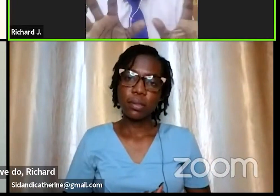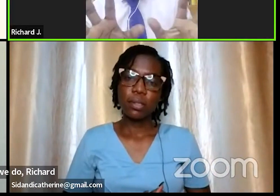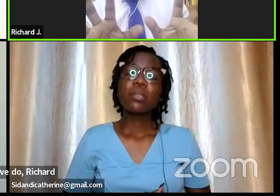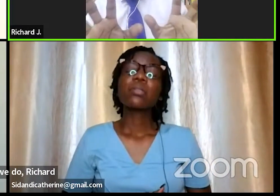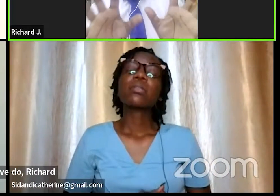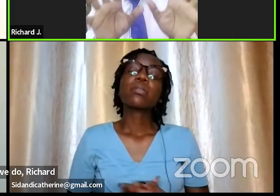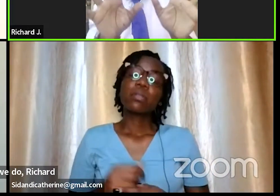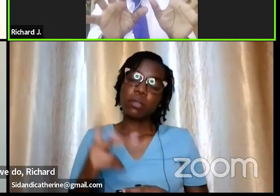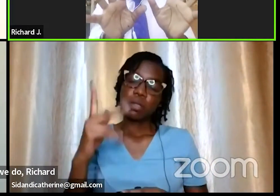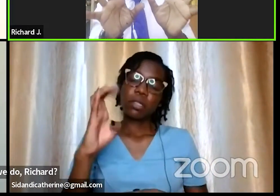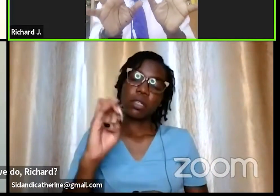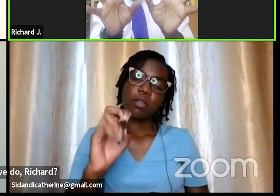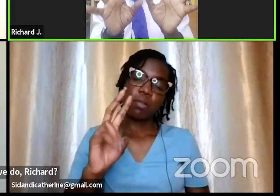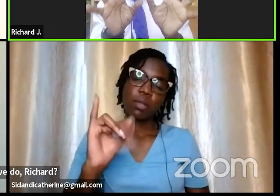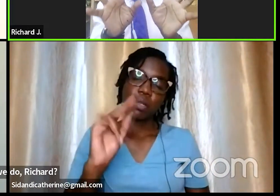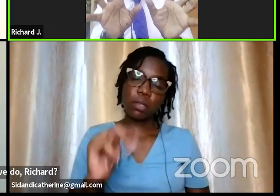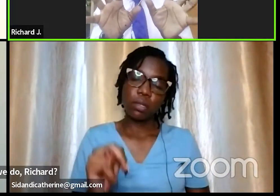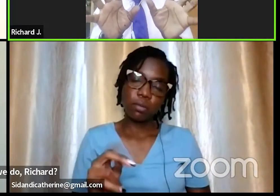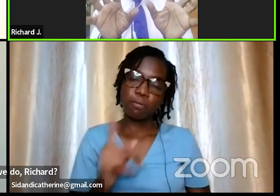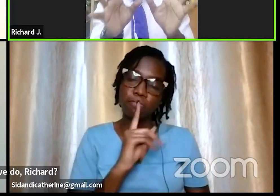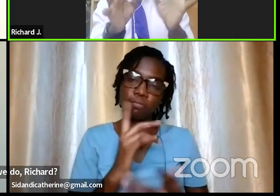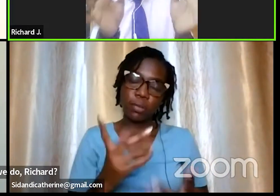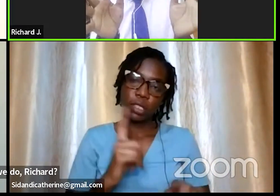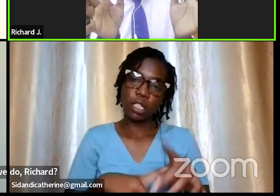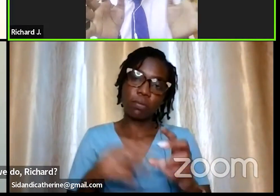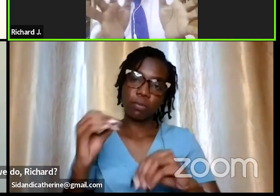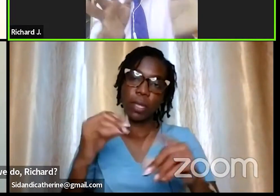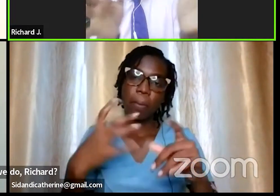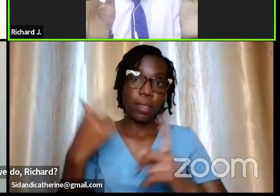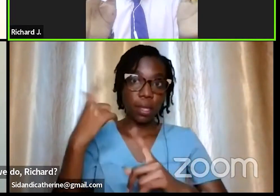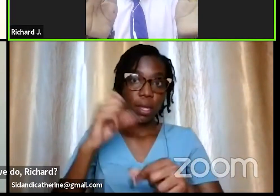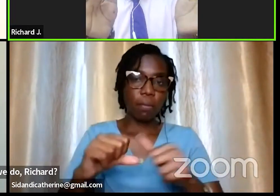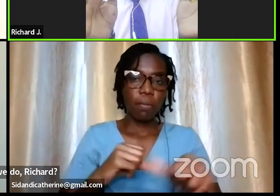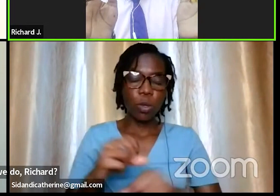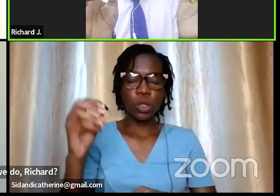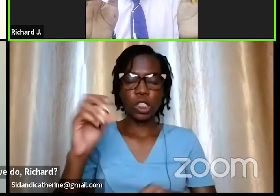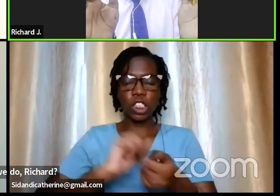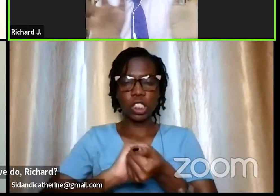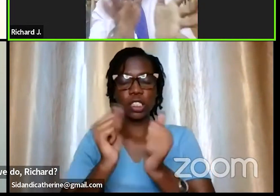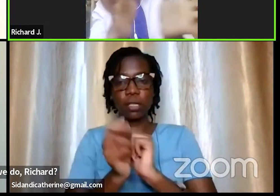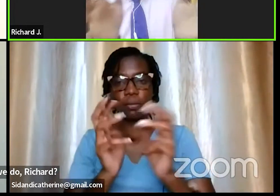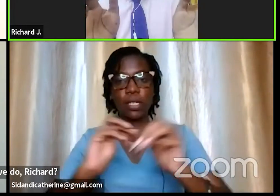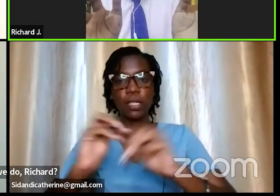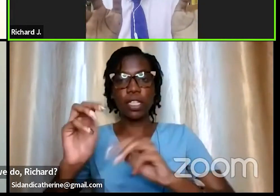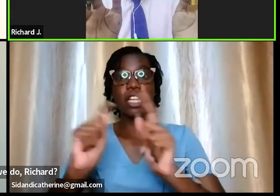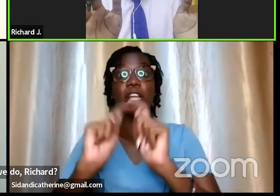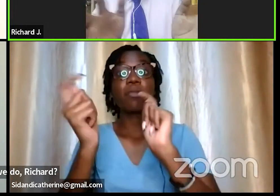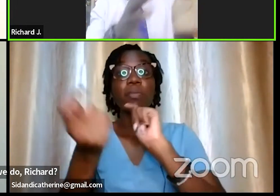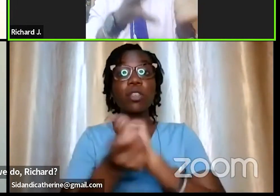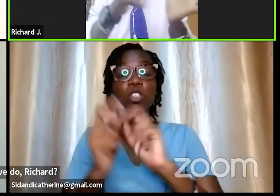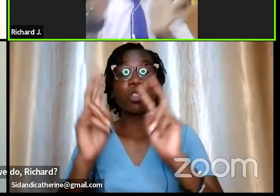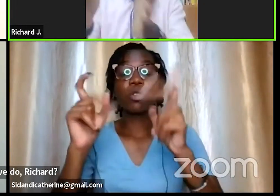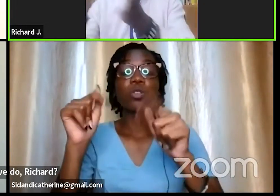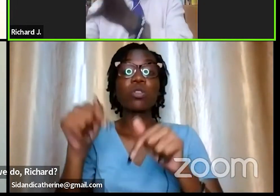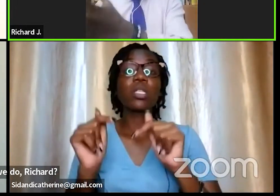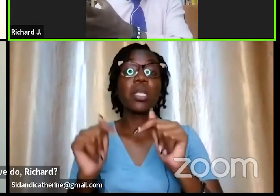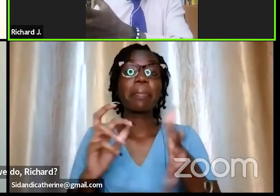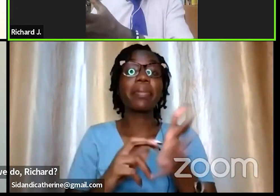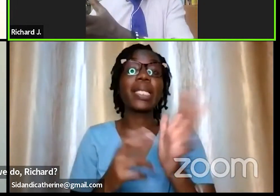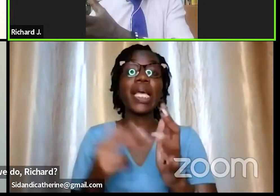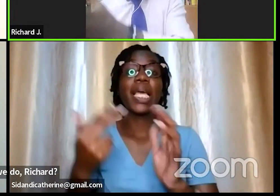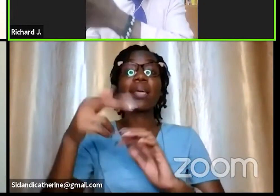was contributing, I was thinking about change management. Transformation, as our topic today is HR transformation,